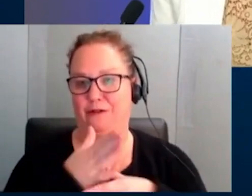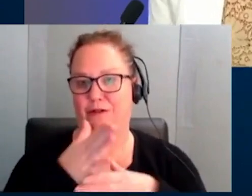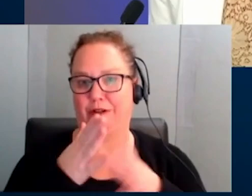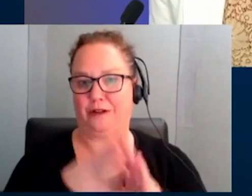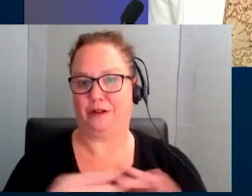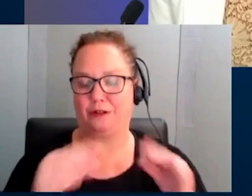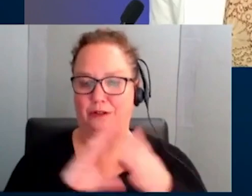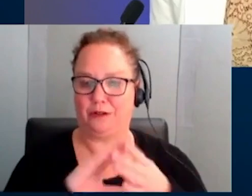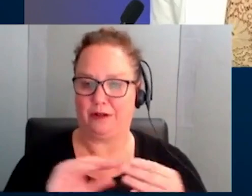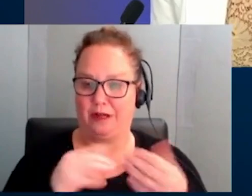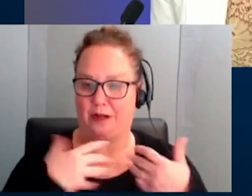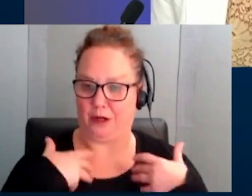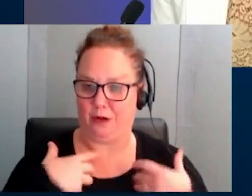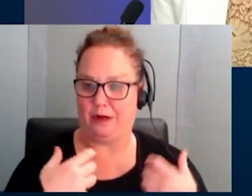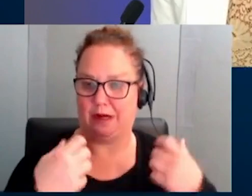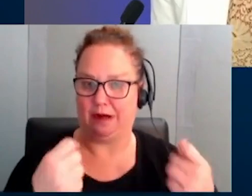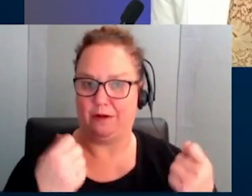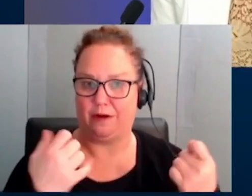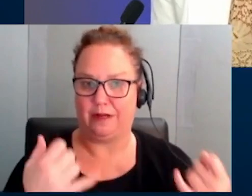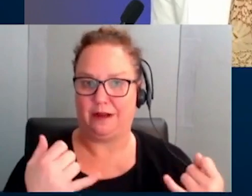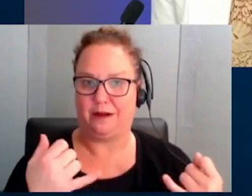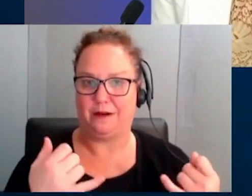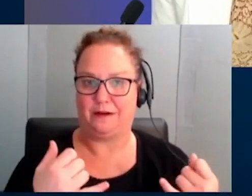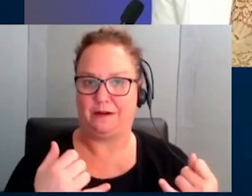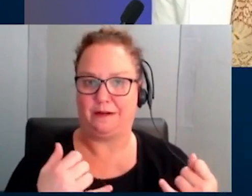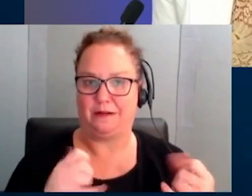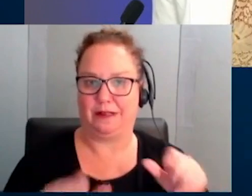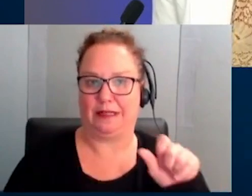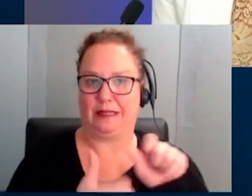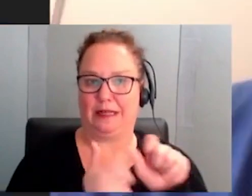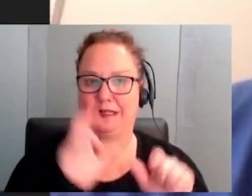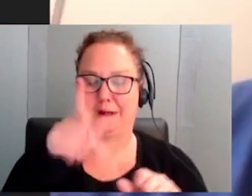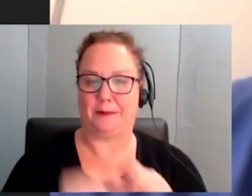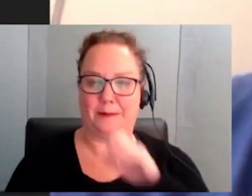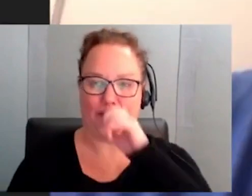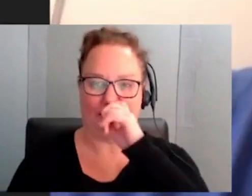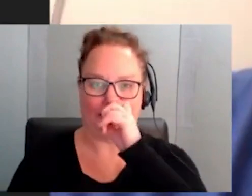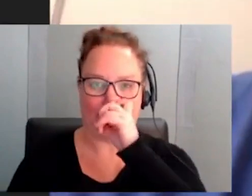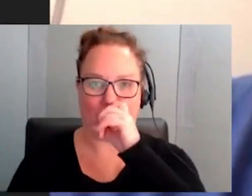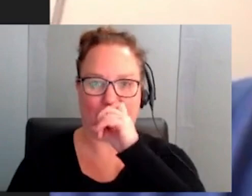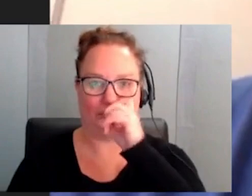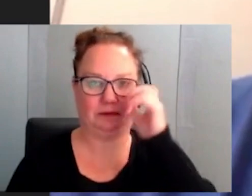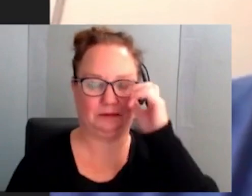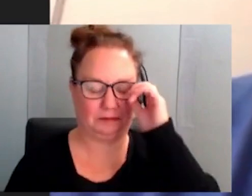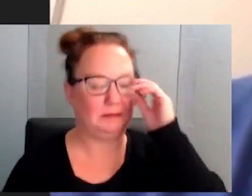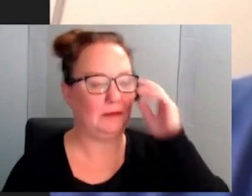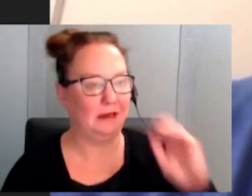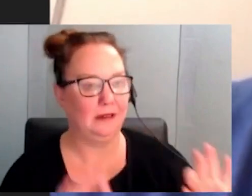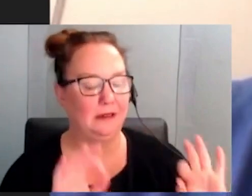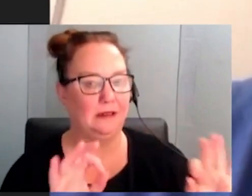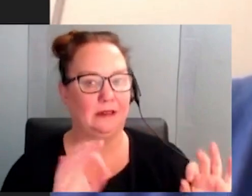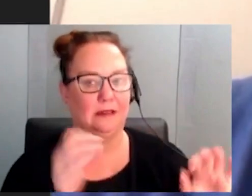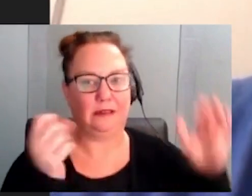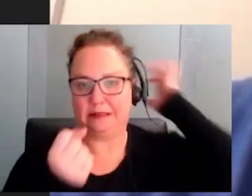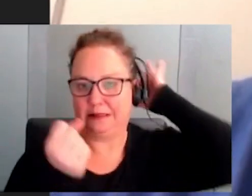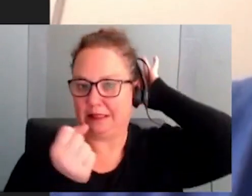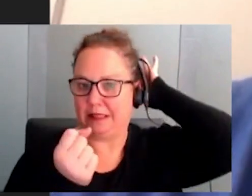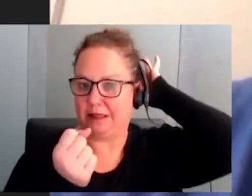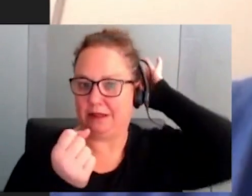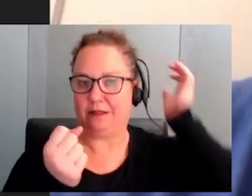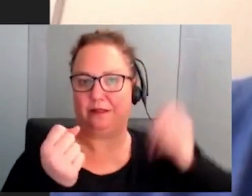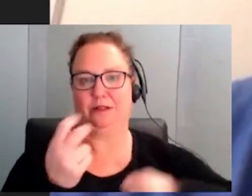your recovery going, my friend? Get us caught up. It's going really well. Saturday, 2 days